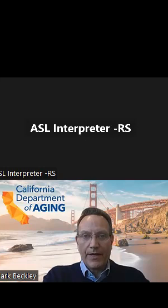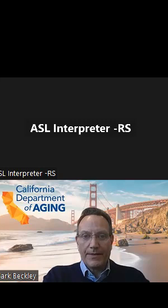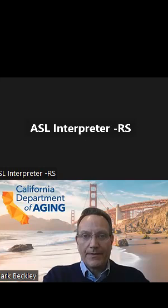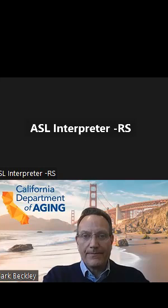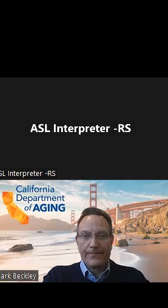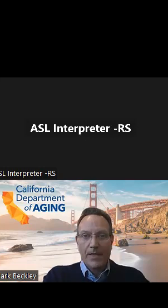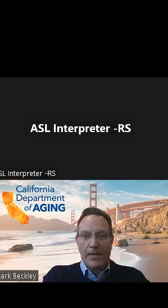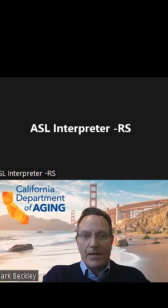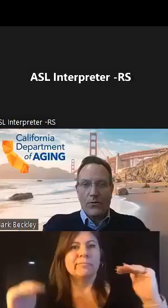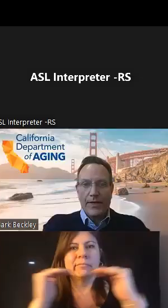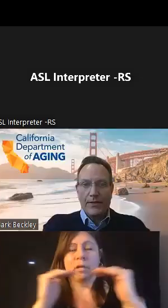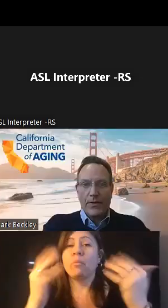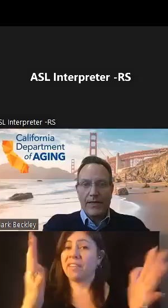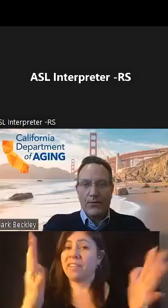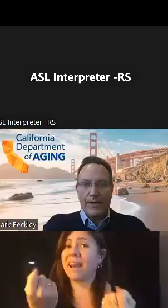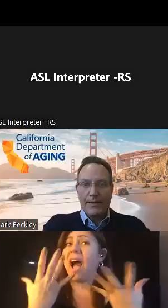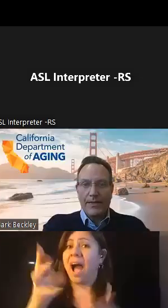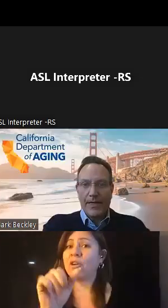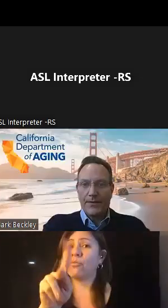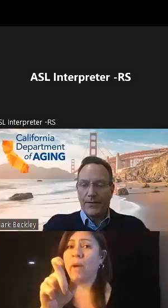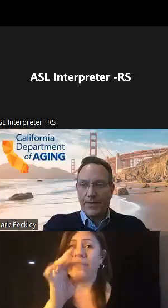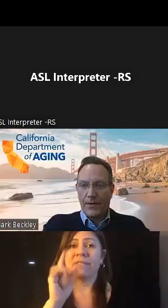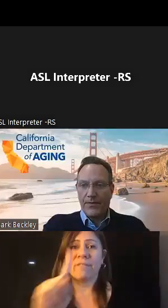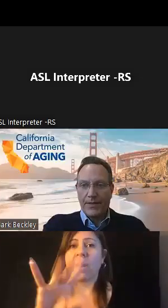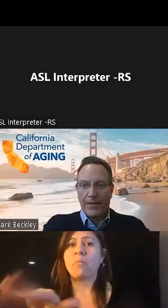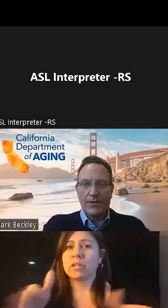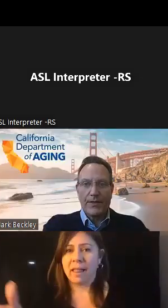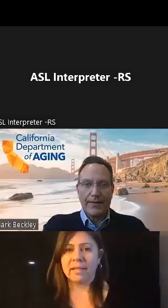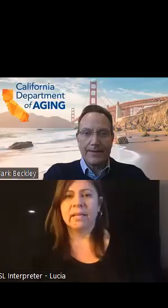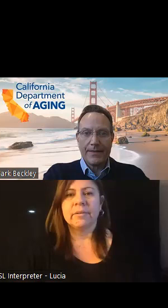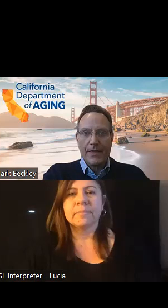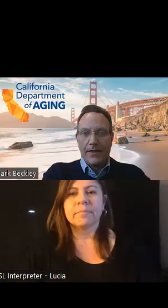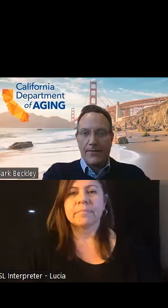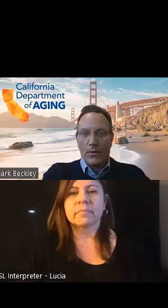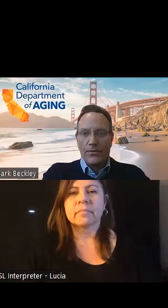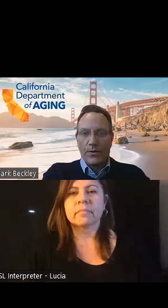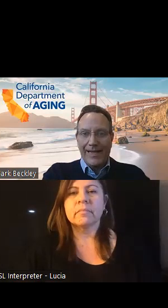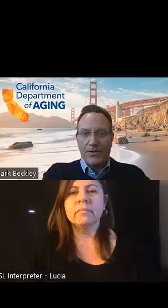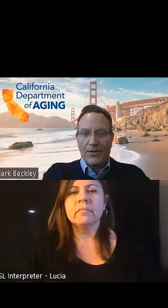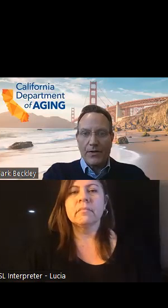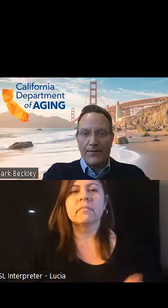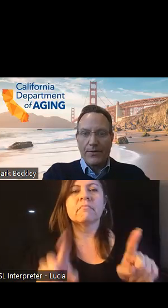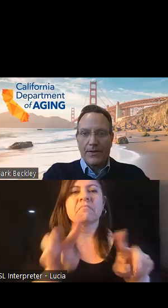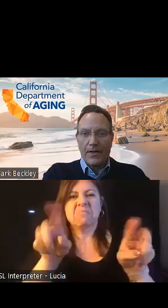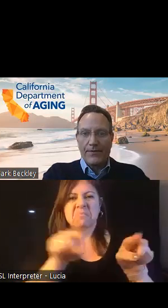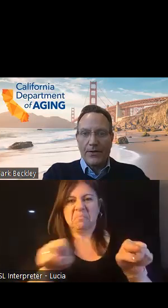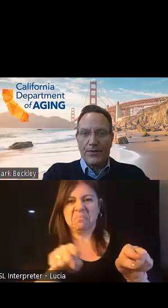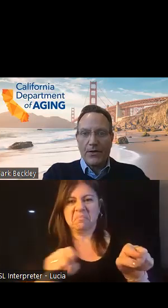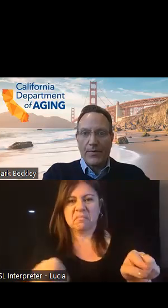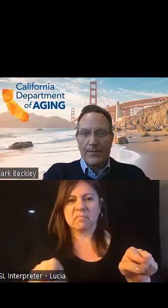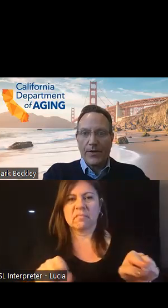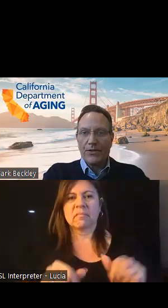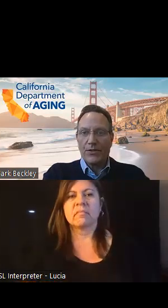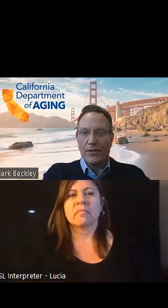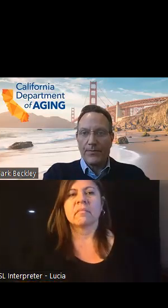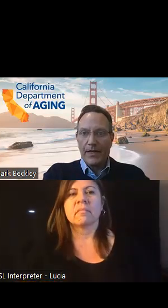mortality rates. According to 2020 CMS nursing home visitation guidance, the vulnerable nature of the nursing